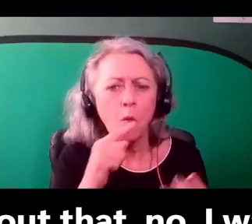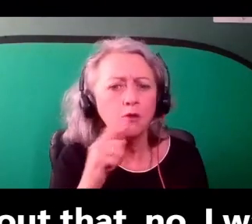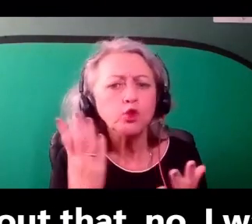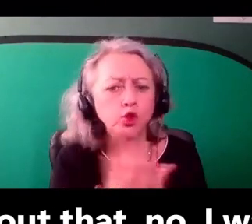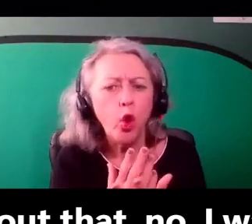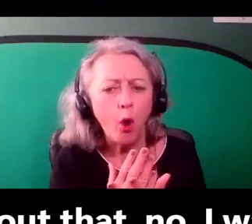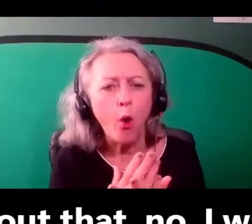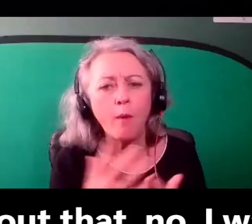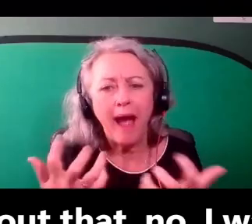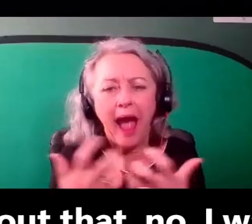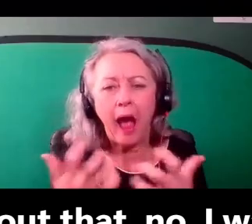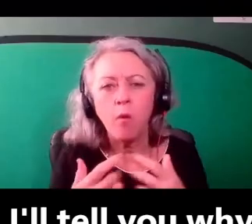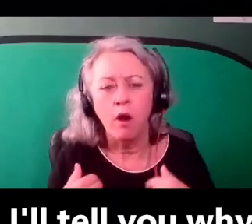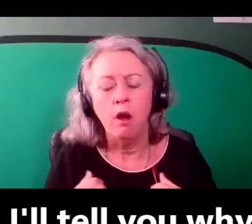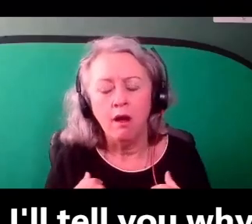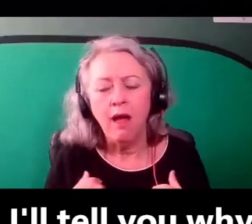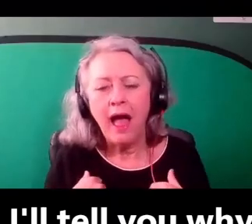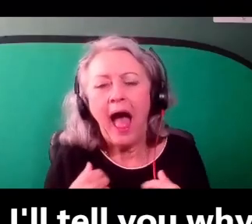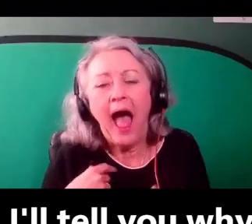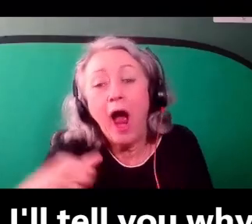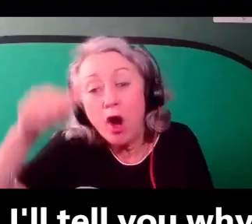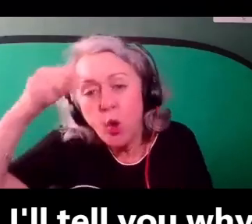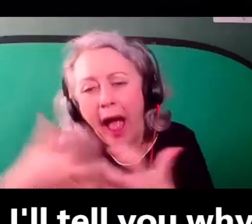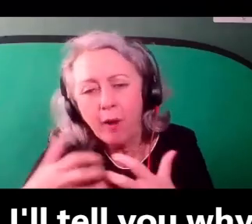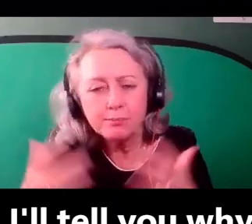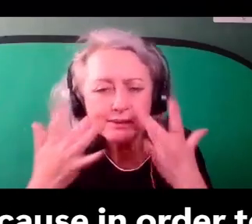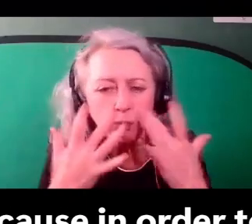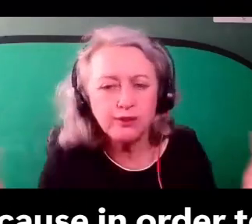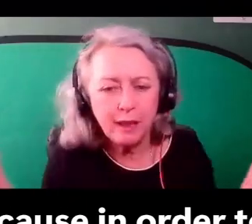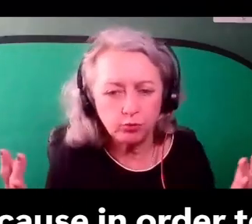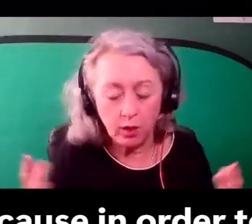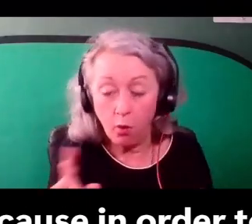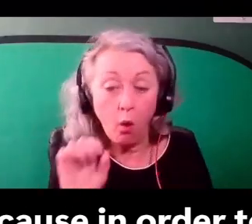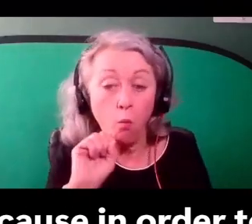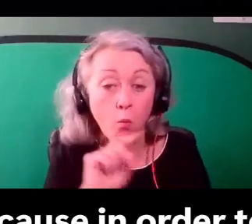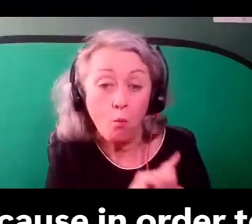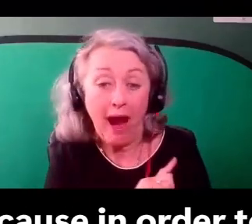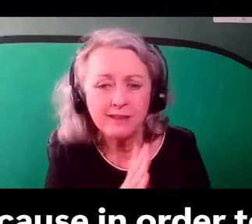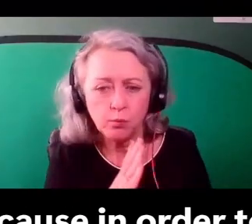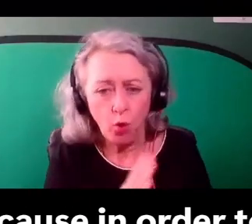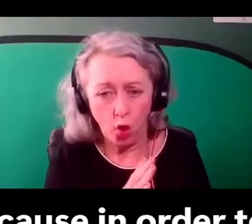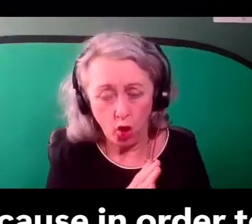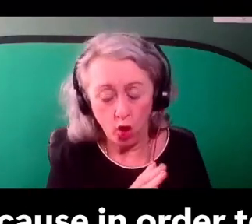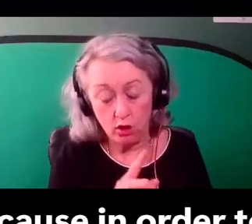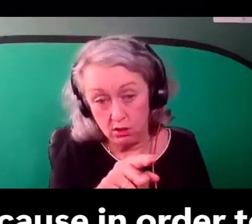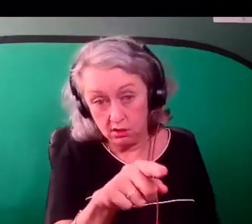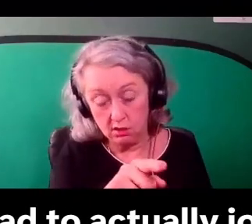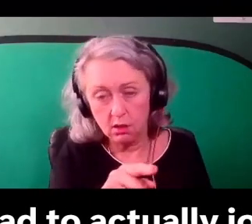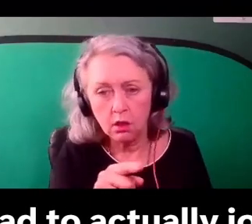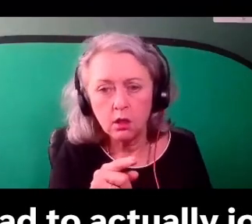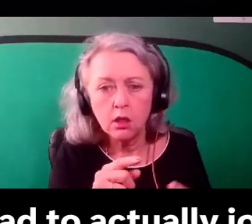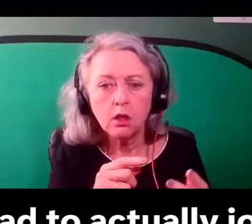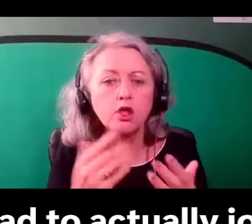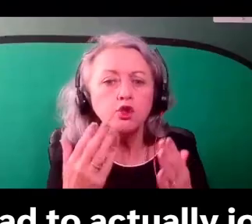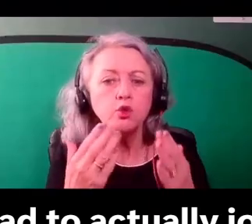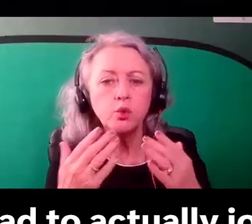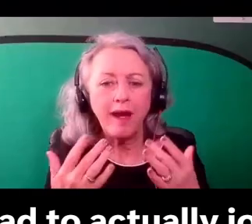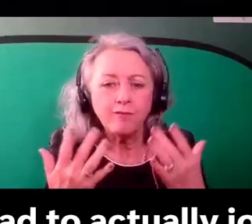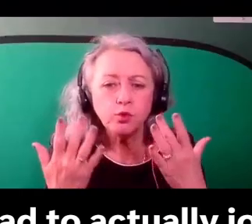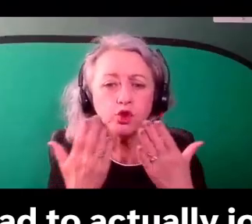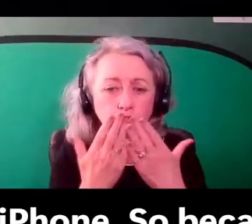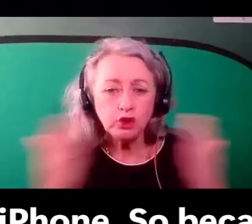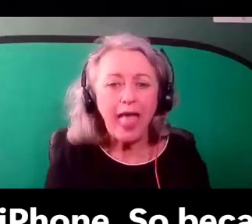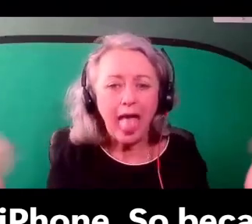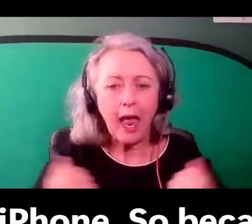that. Yeah, no, I was sure, but thank you. I'll tell you why it didn't work. It's because in order to share the screen, I had to